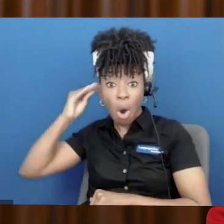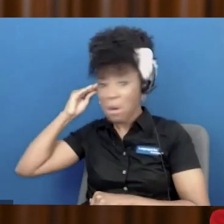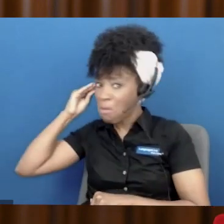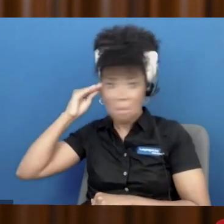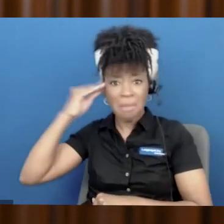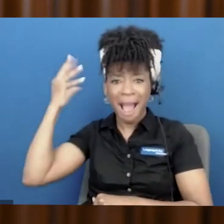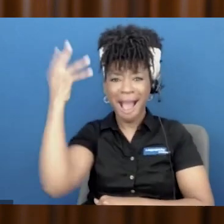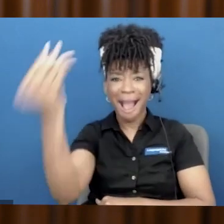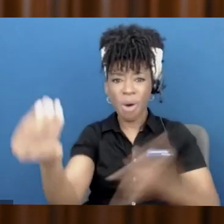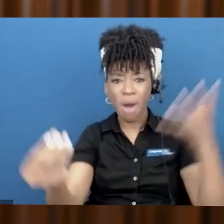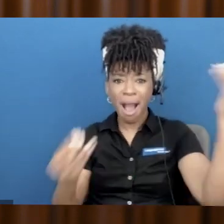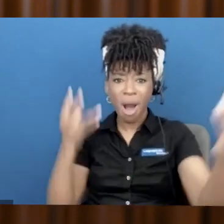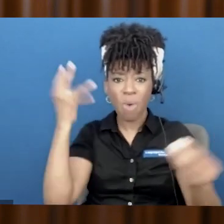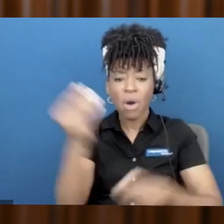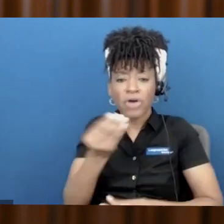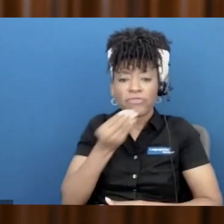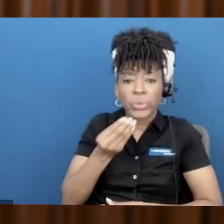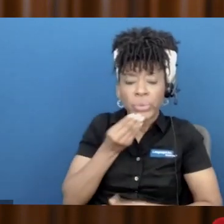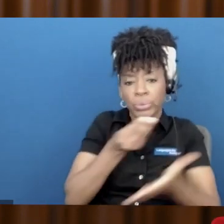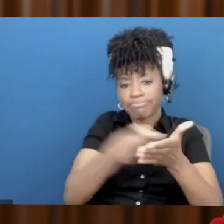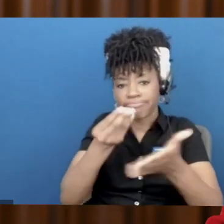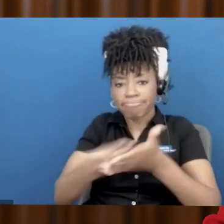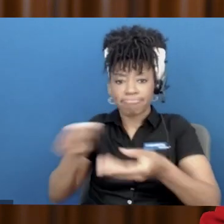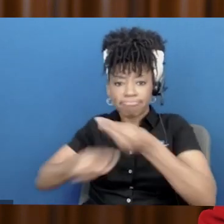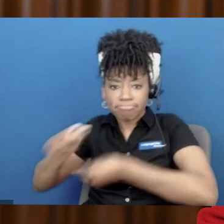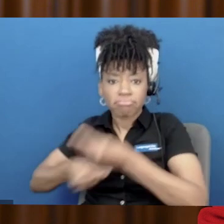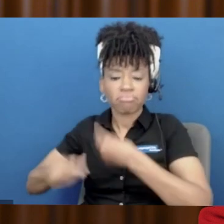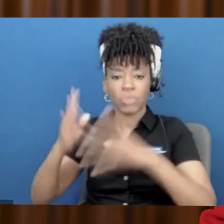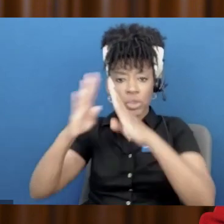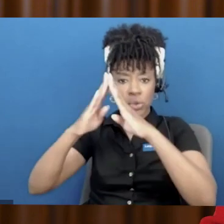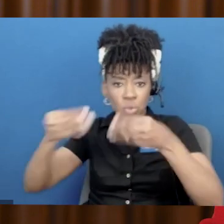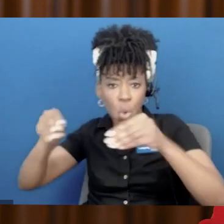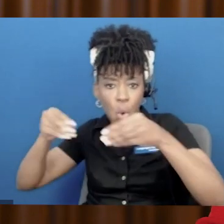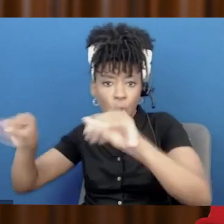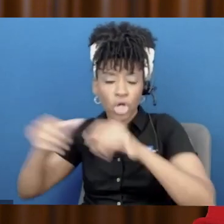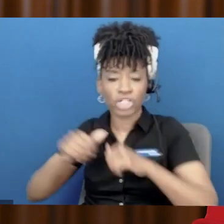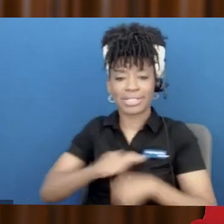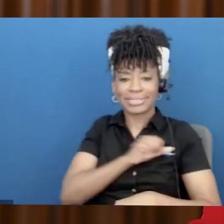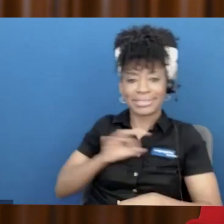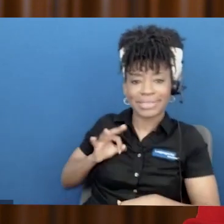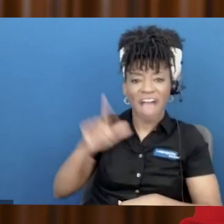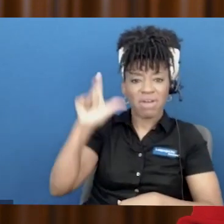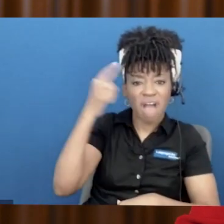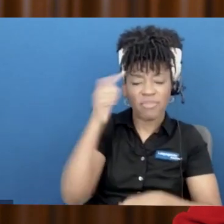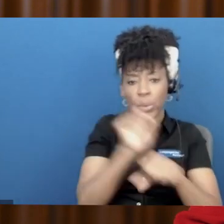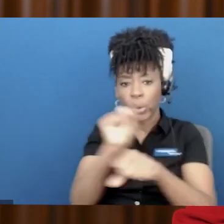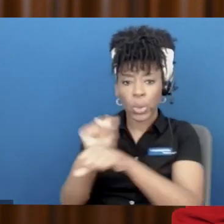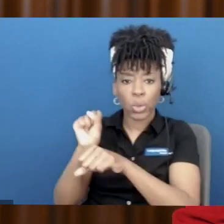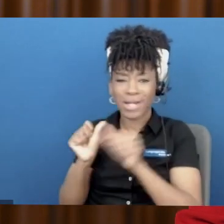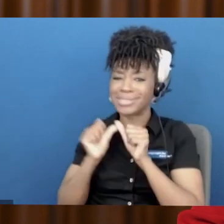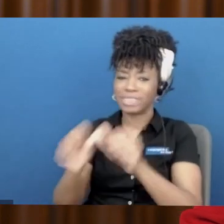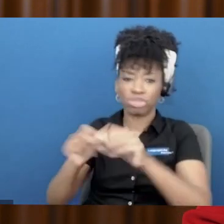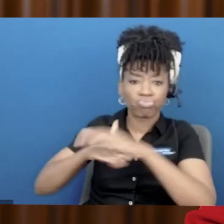responders, healthcare workers, grocery clerks, public works staff, all kept open lifelines to vital services. The